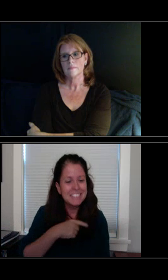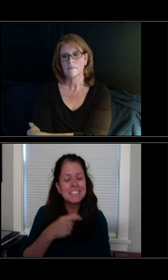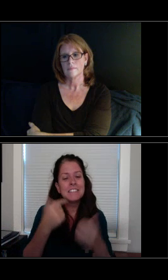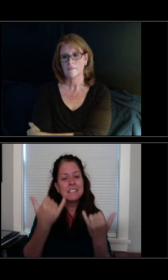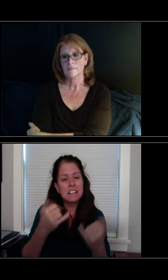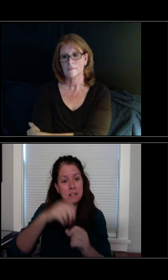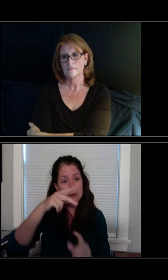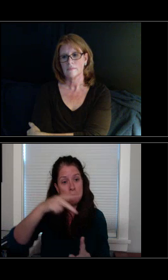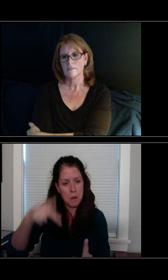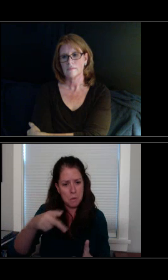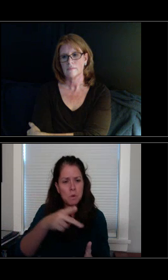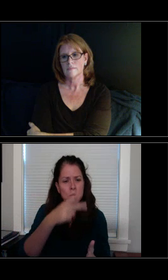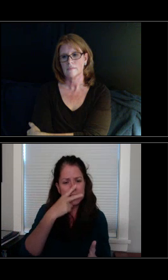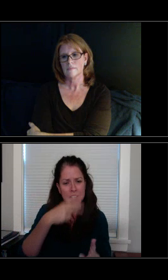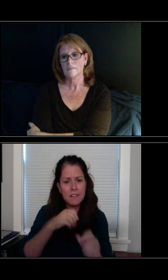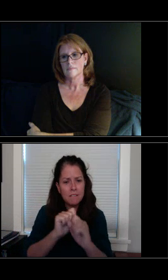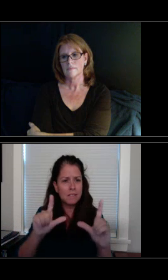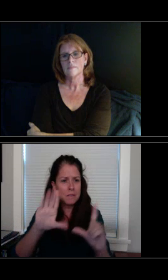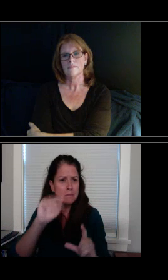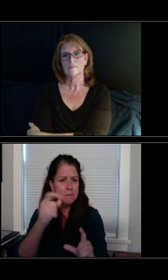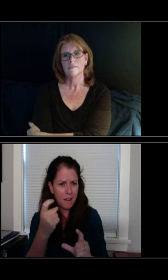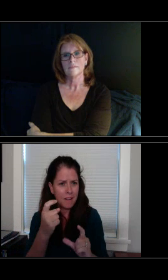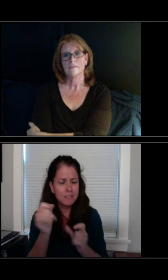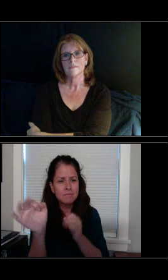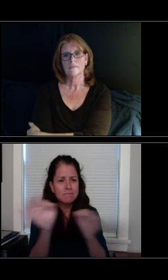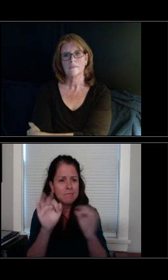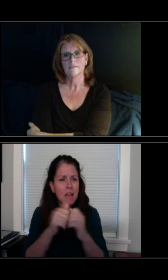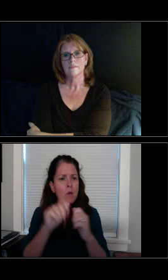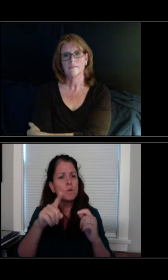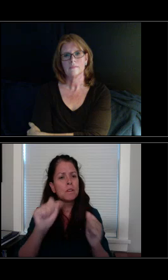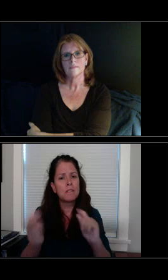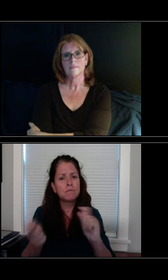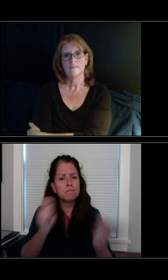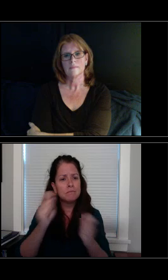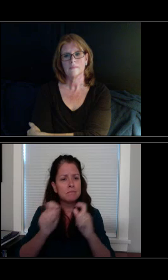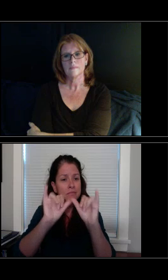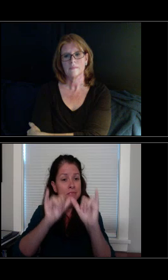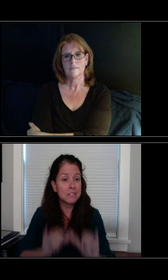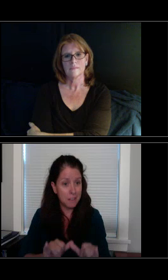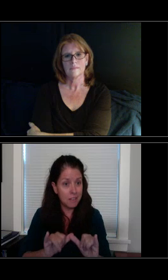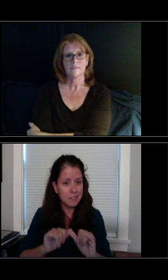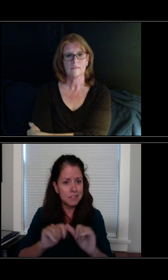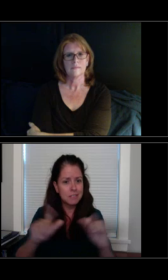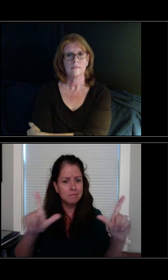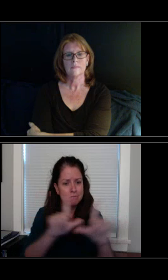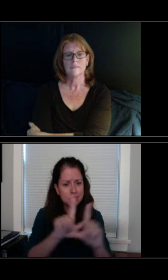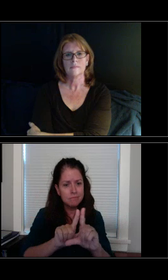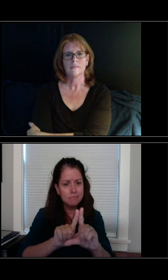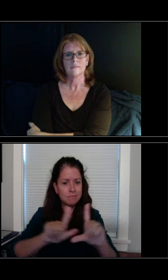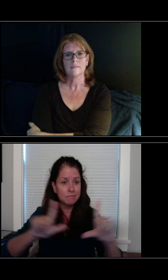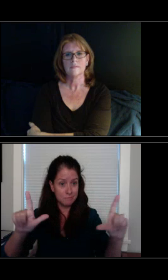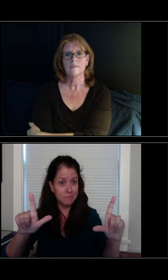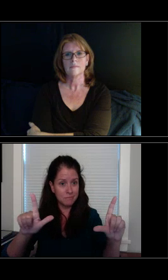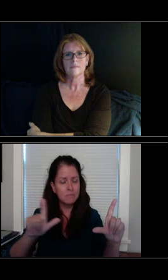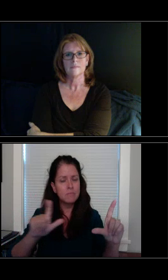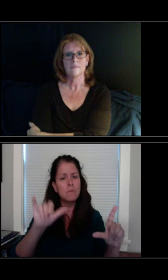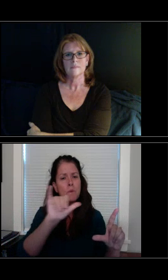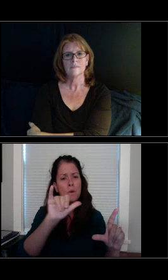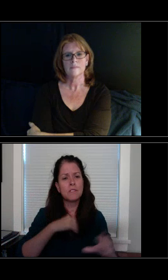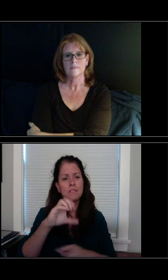to send up a little of this technical information. If you bring up the PowerPoint, you'll see some of the